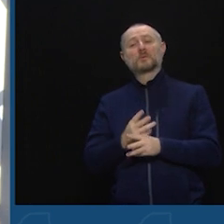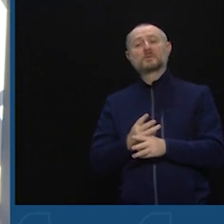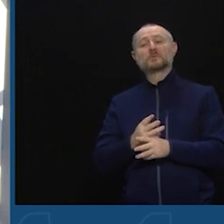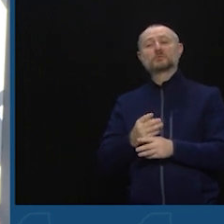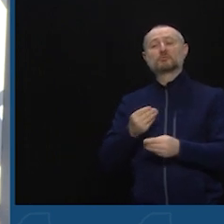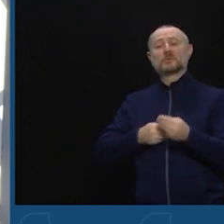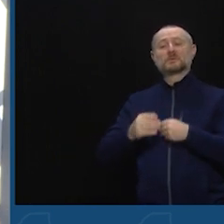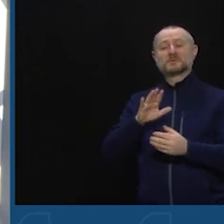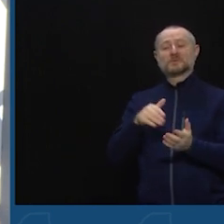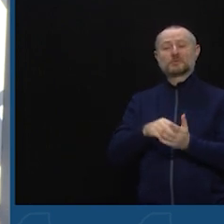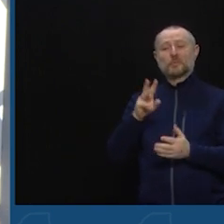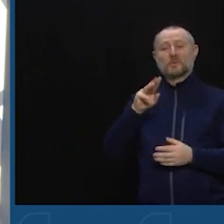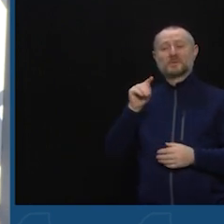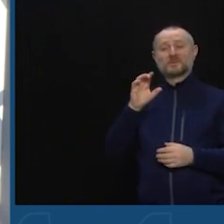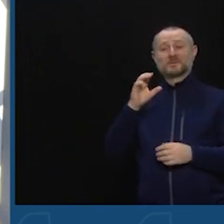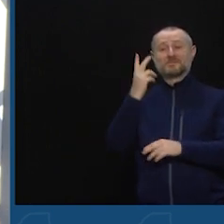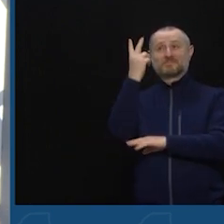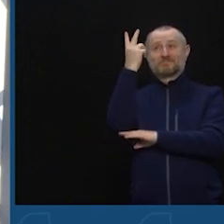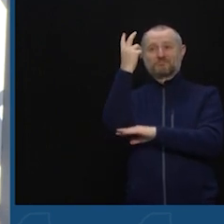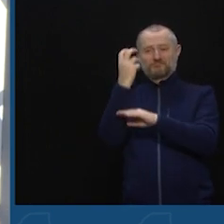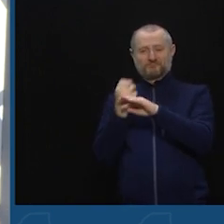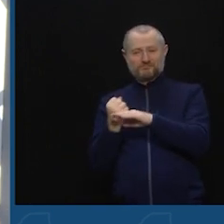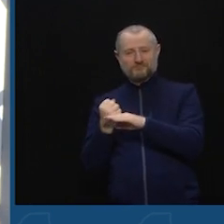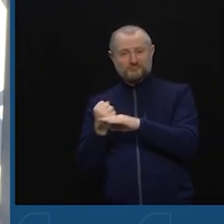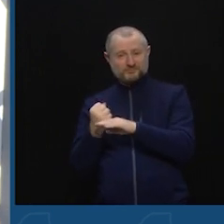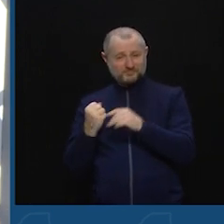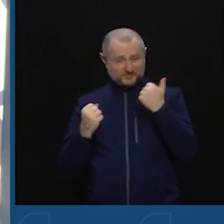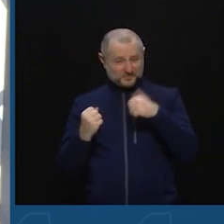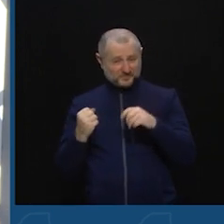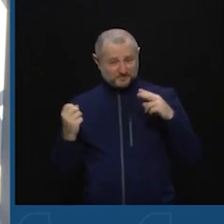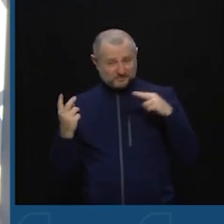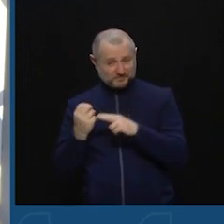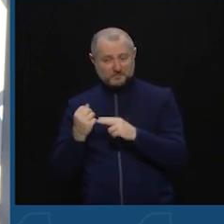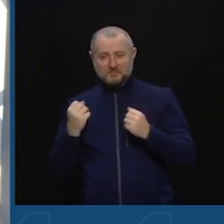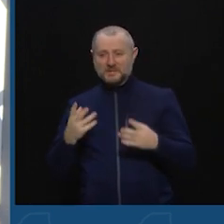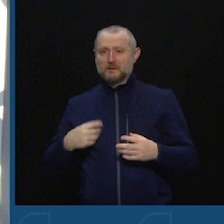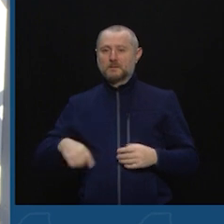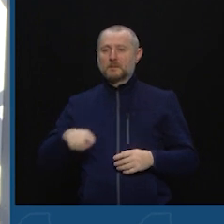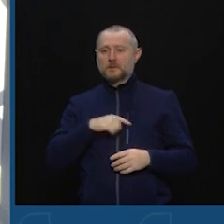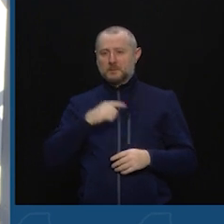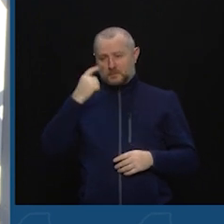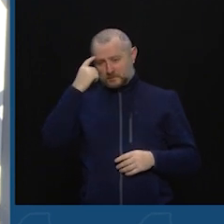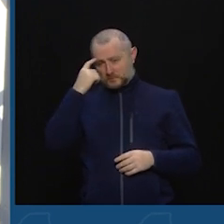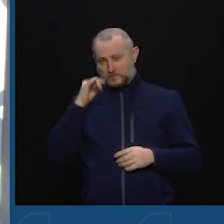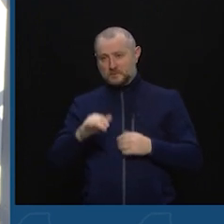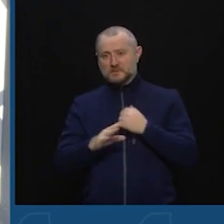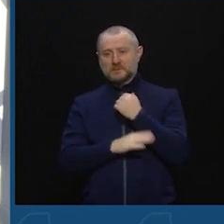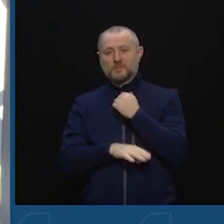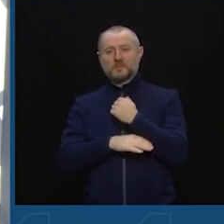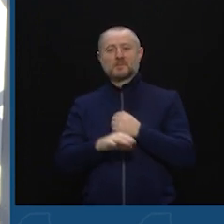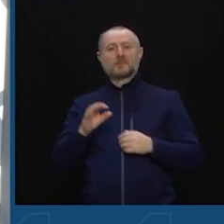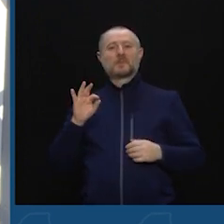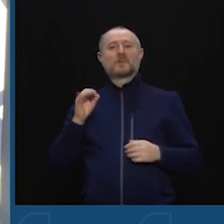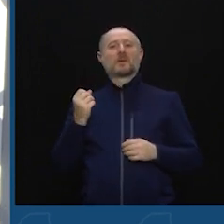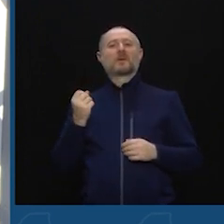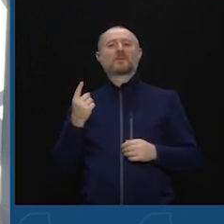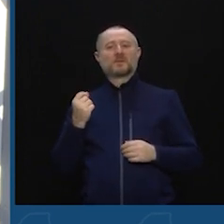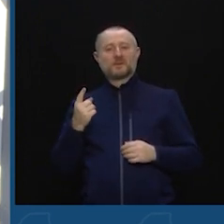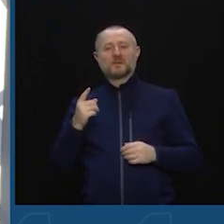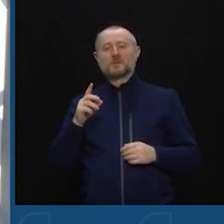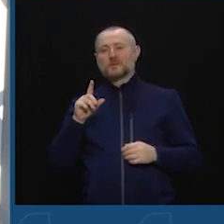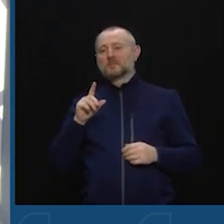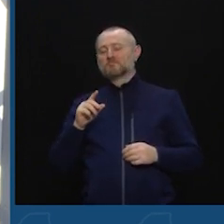collapse. Many of us think about 9/11, September 11, 2001, and we reflect on those